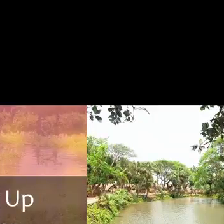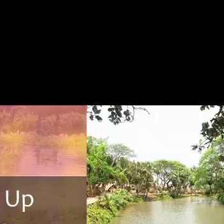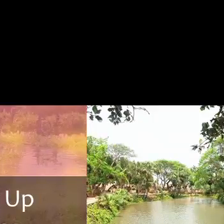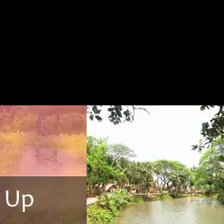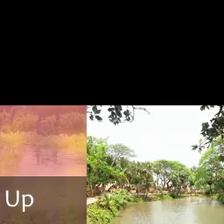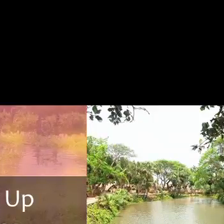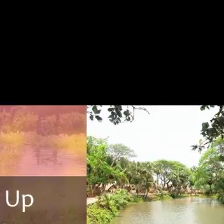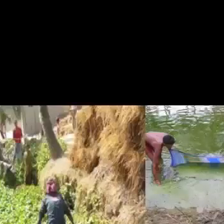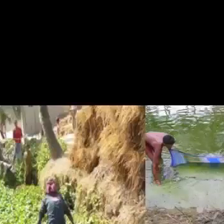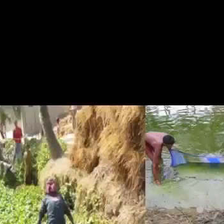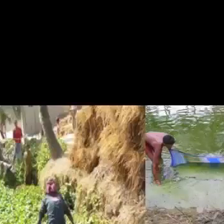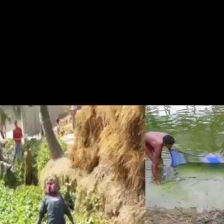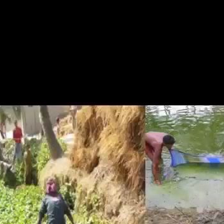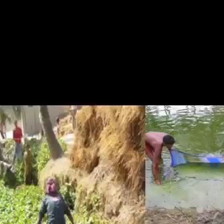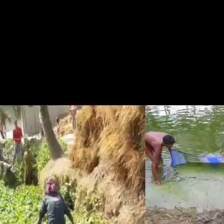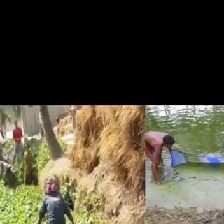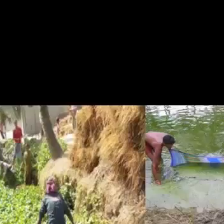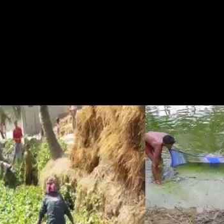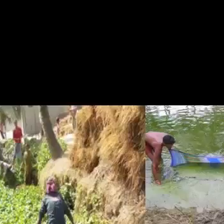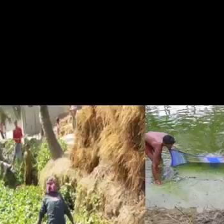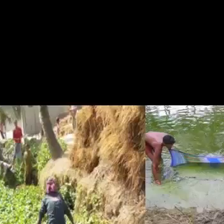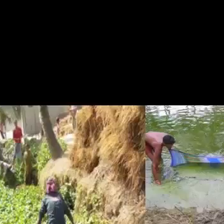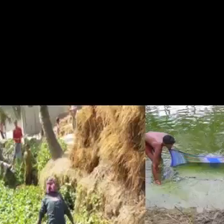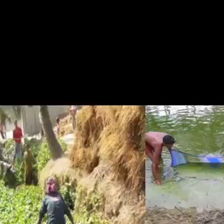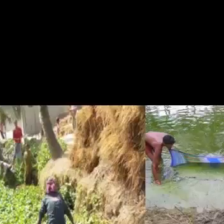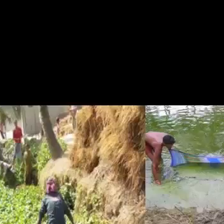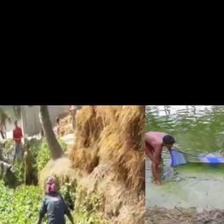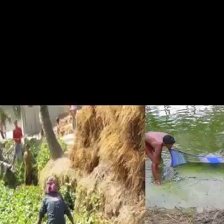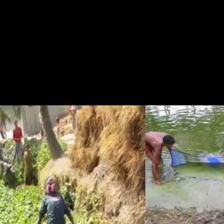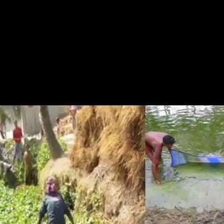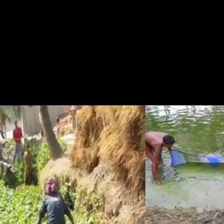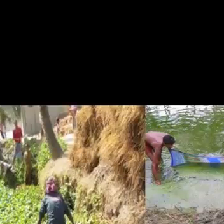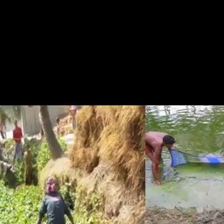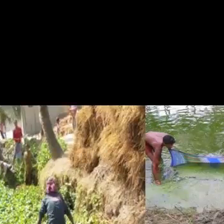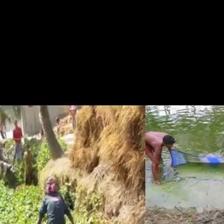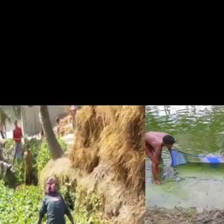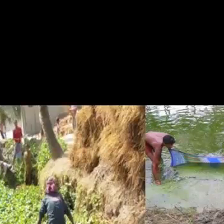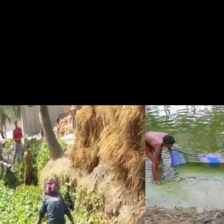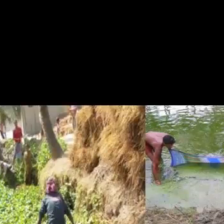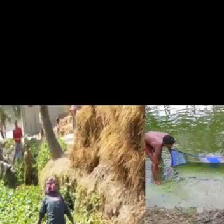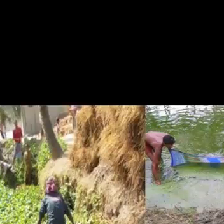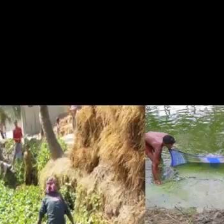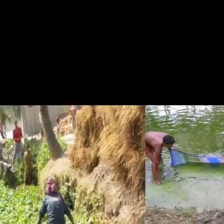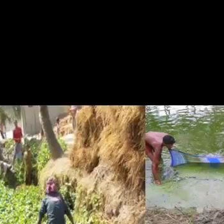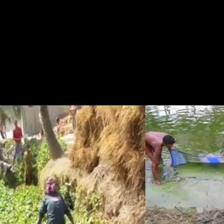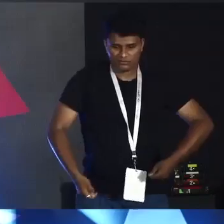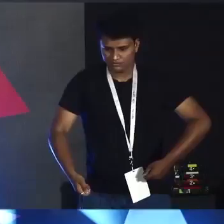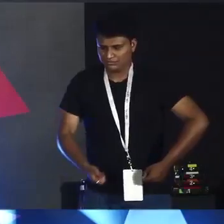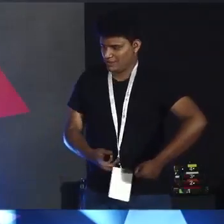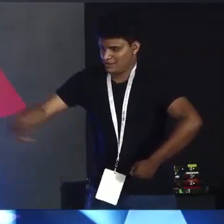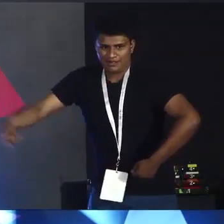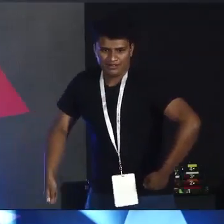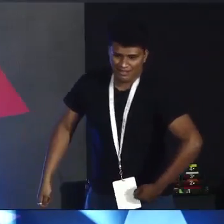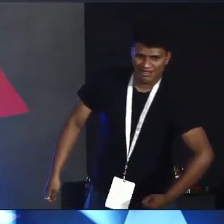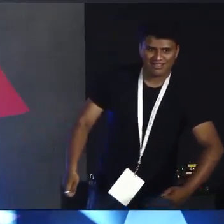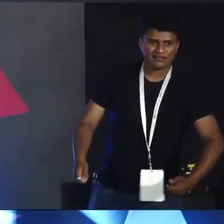Absolutely local resources. If you see this last picture, you see a sari there. You see a tube, you see a buffalo.